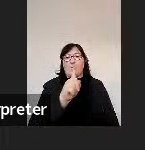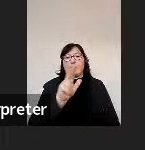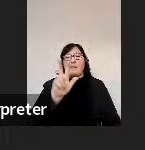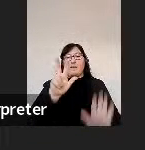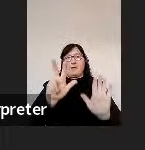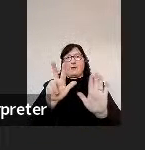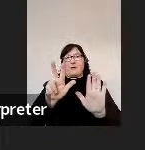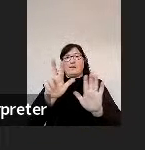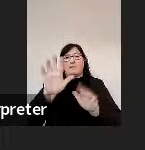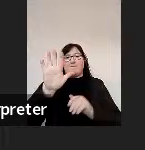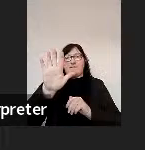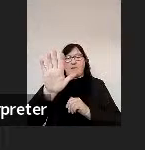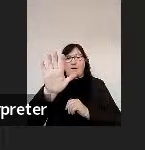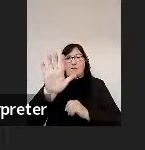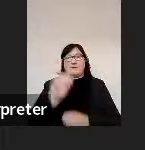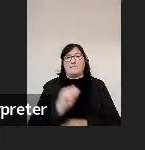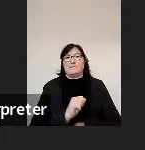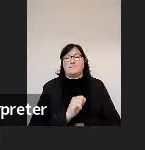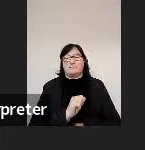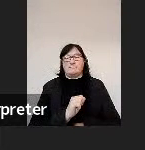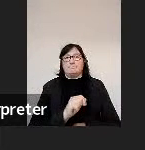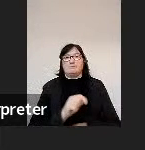query to